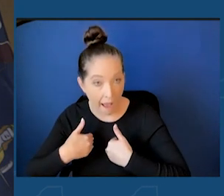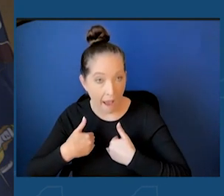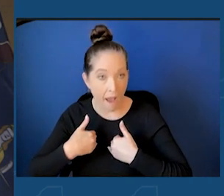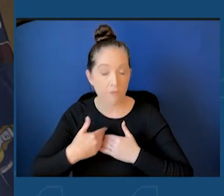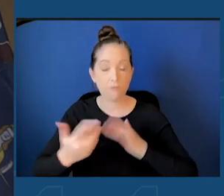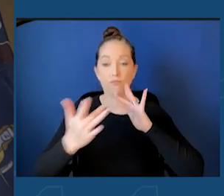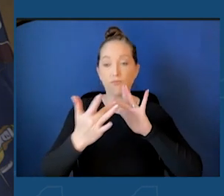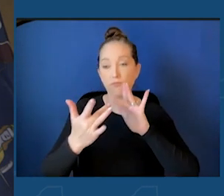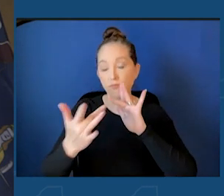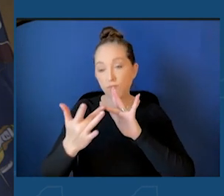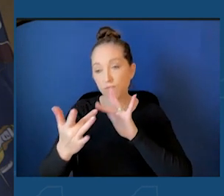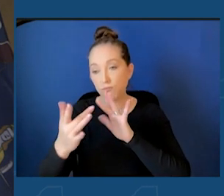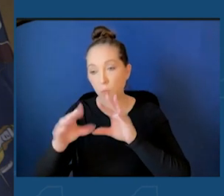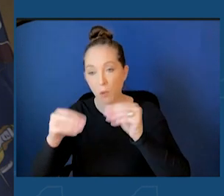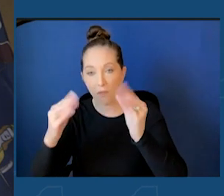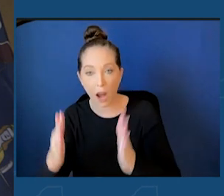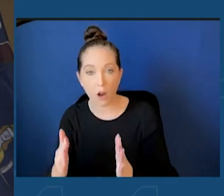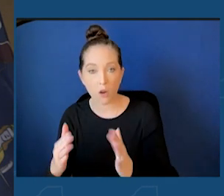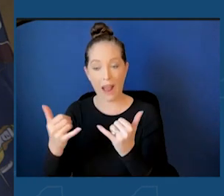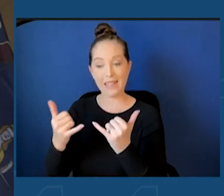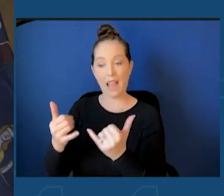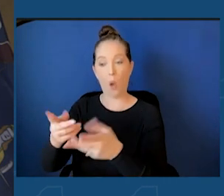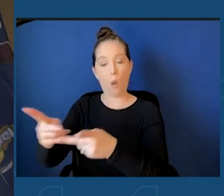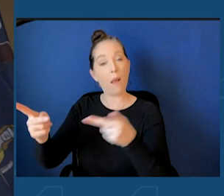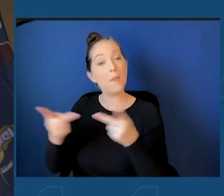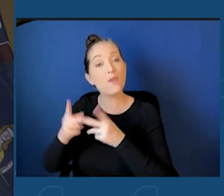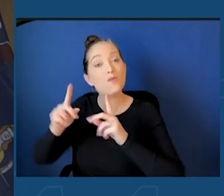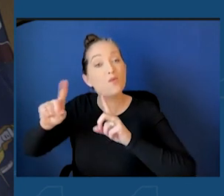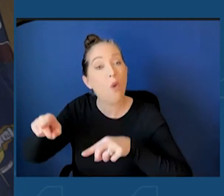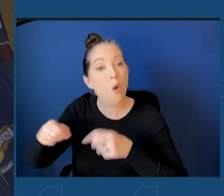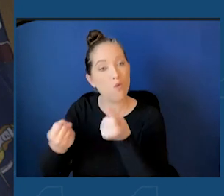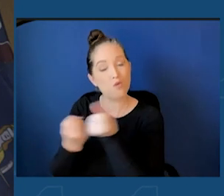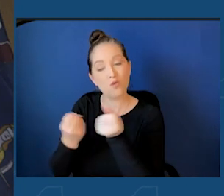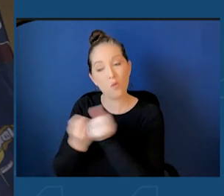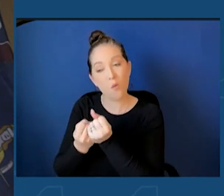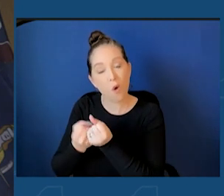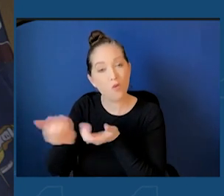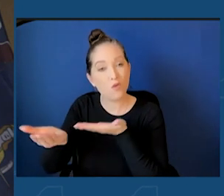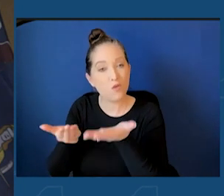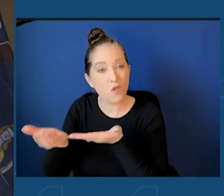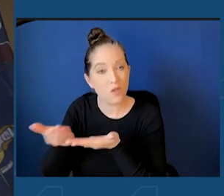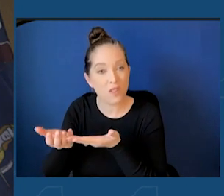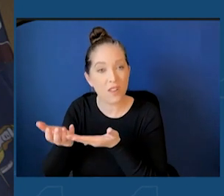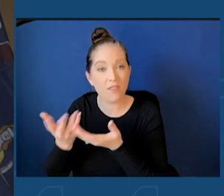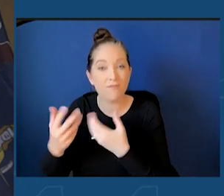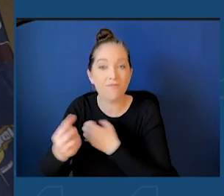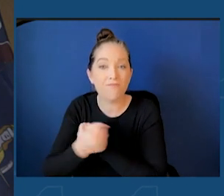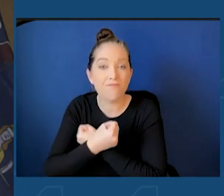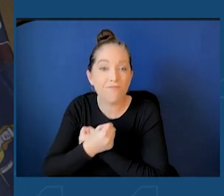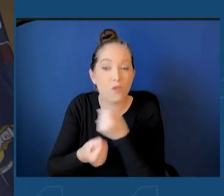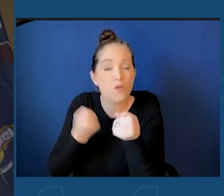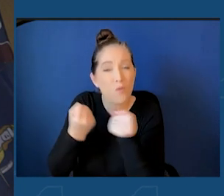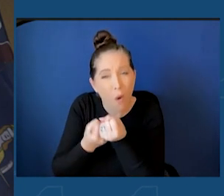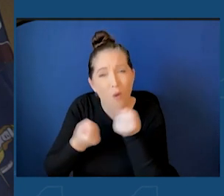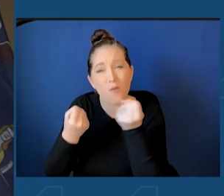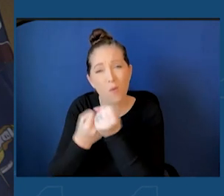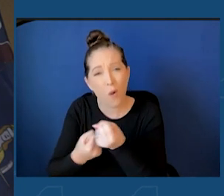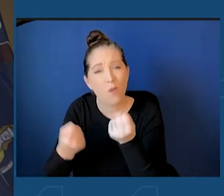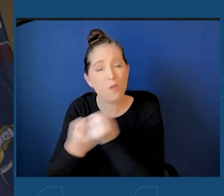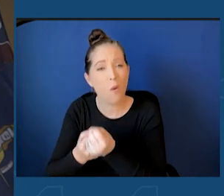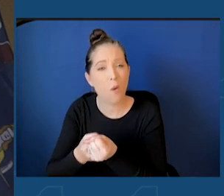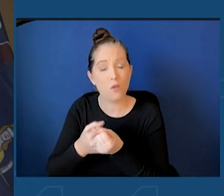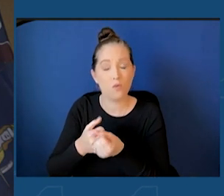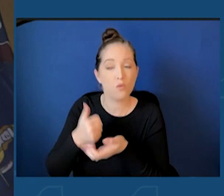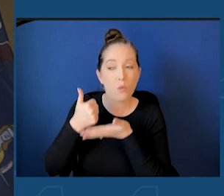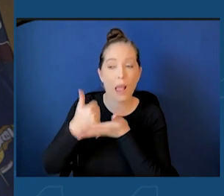but a place to go, a place that has supportive services wrapped around you literally like a blanket to make sure that you can get through what you're going